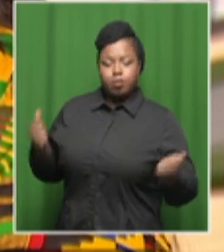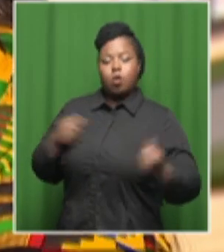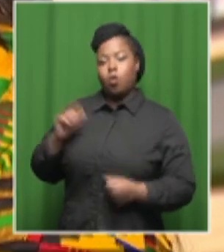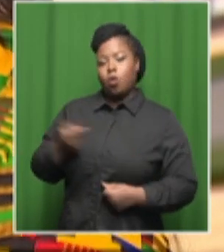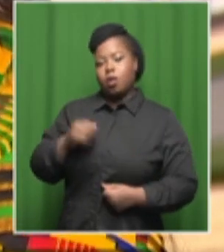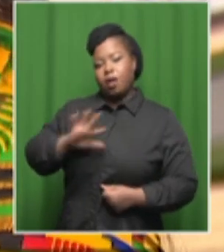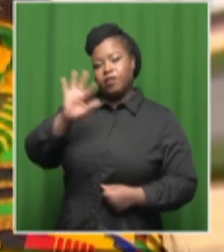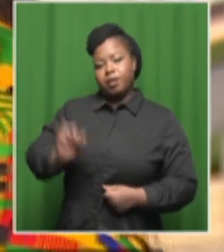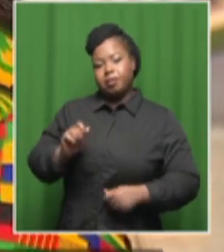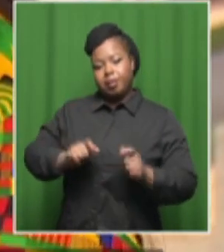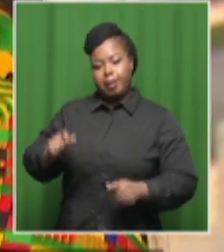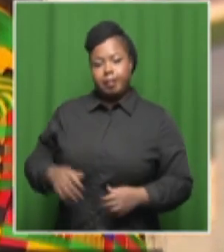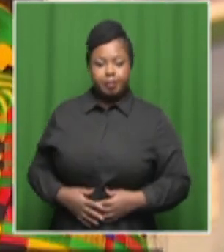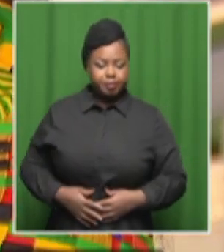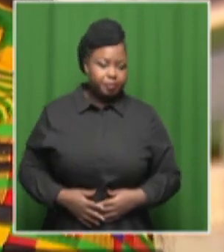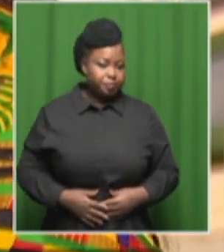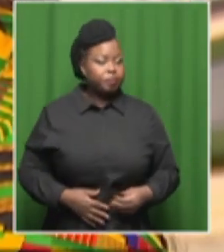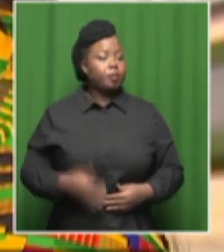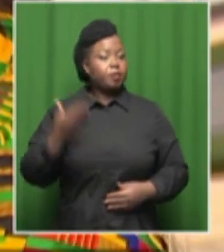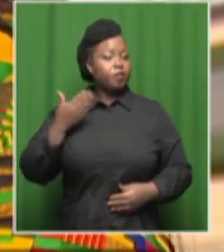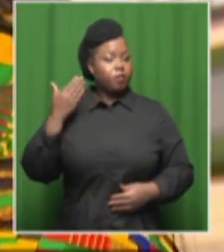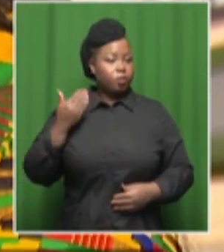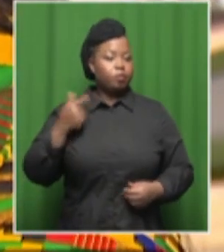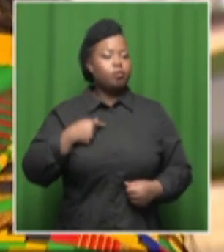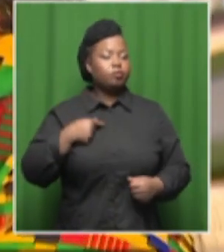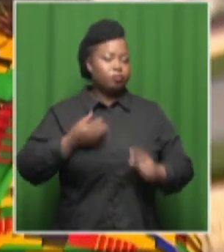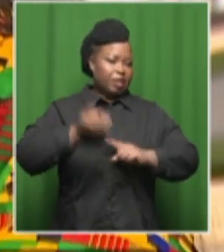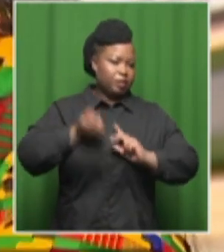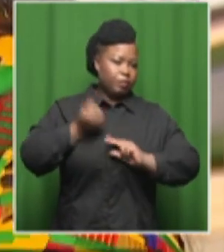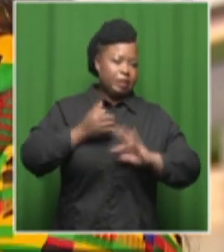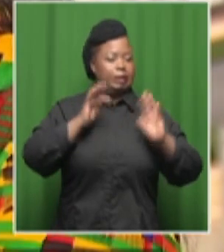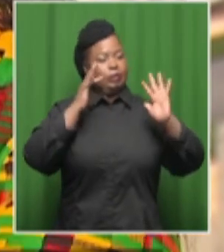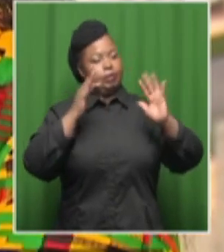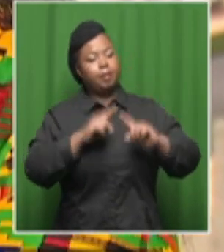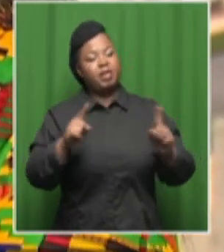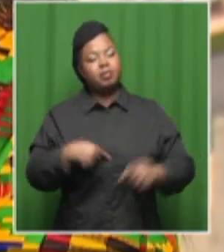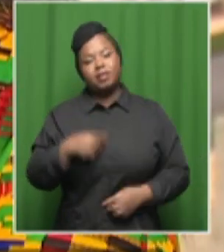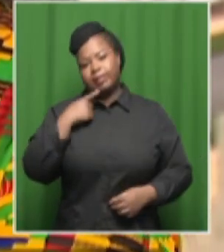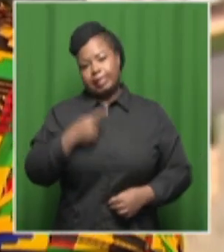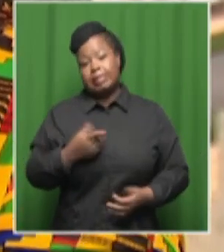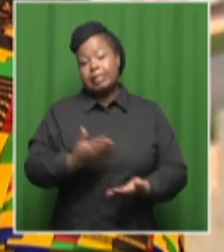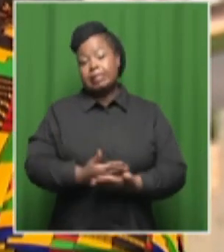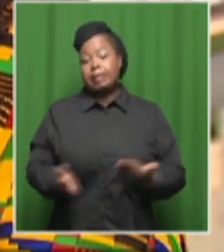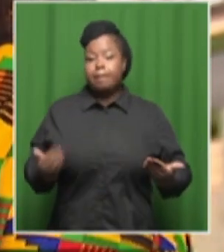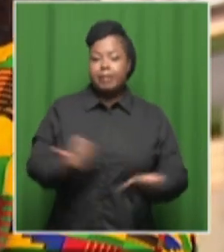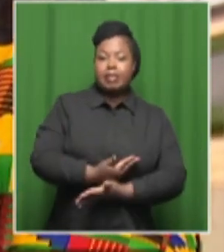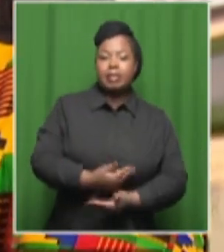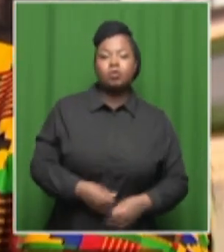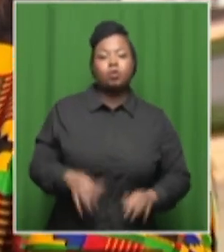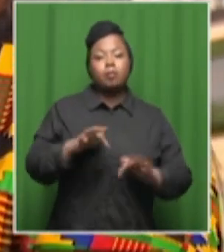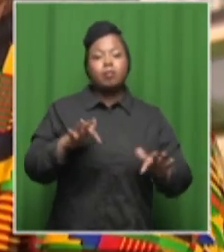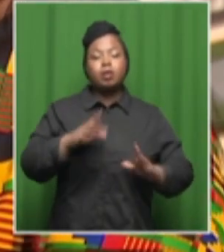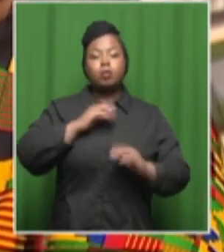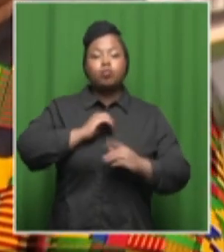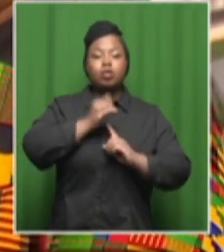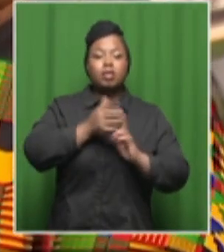Africans. These strides that have been taken have to be applauded, but there obviously, as I alluded to earlier on, have been some gaps. The Public Protector's report,